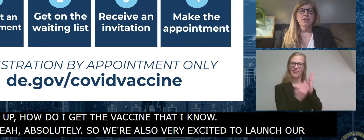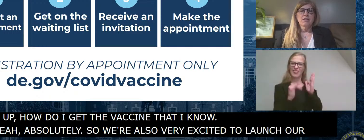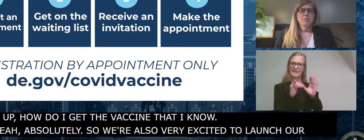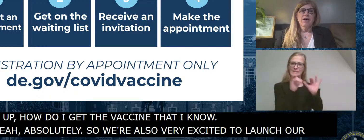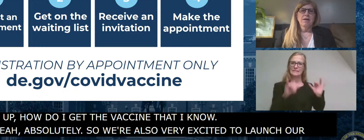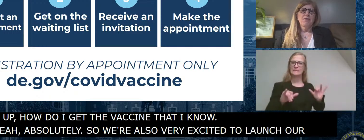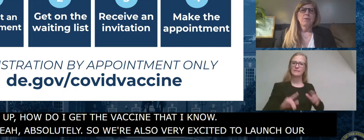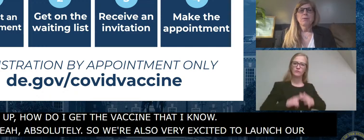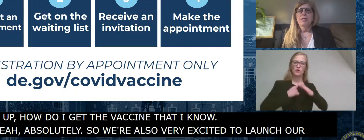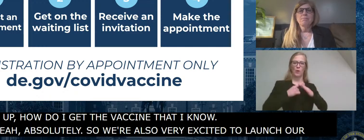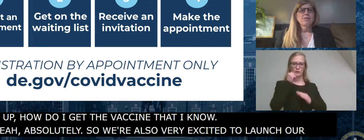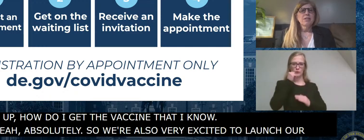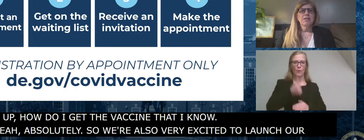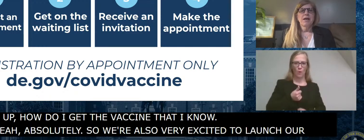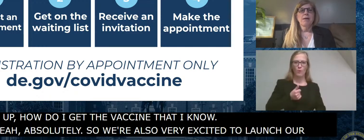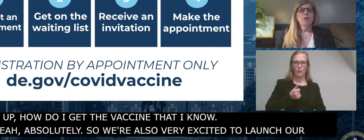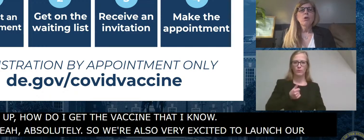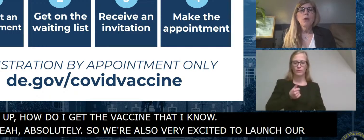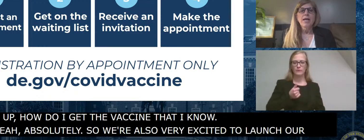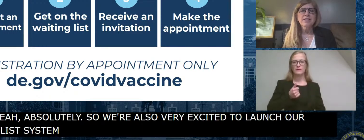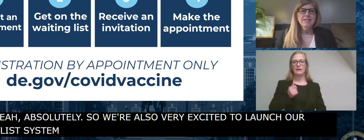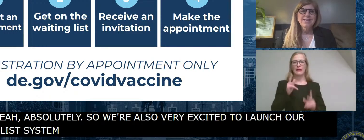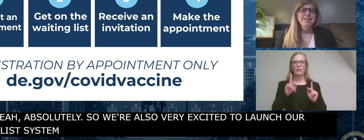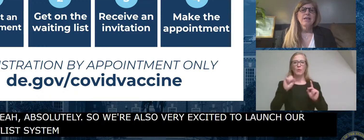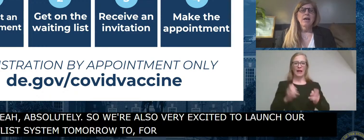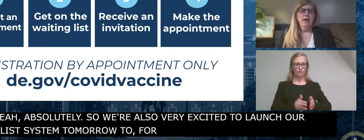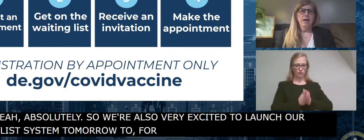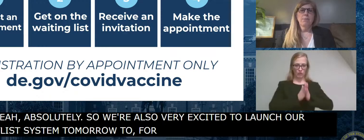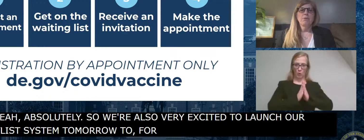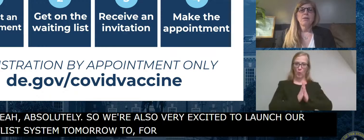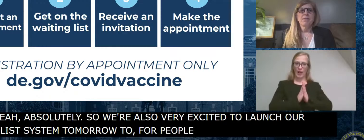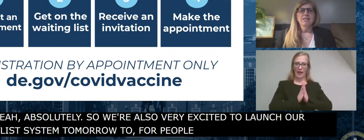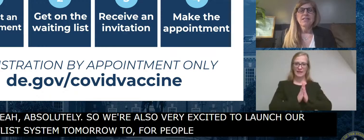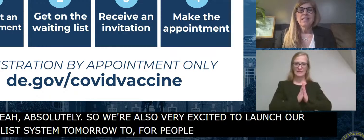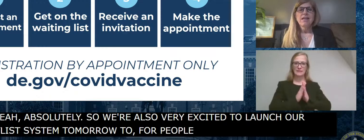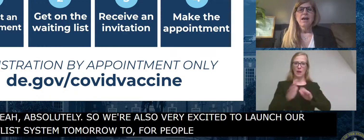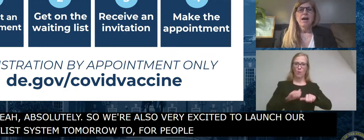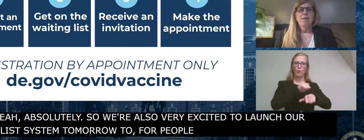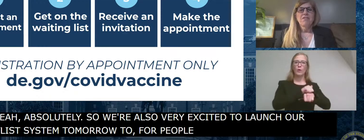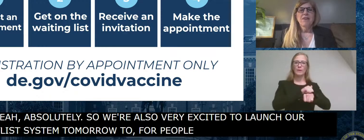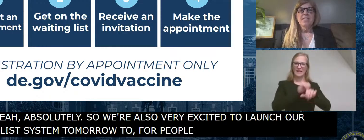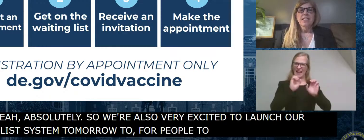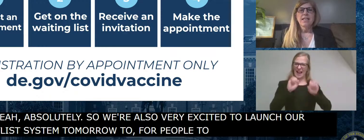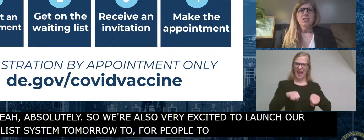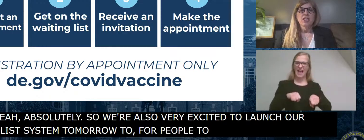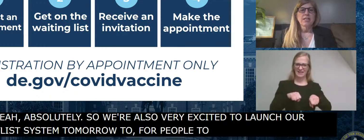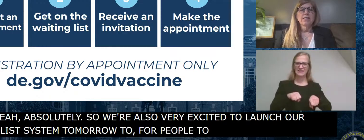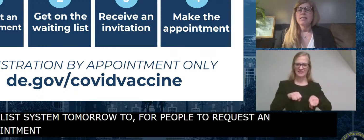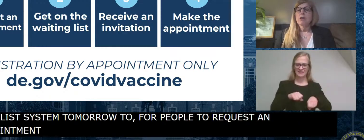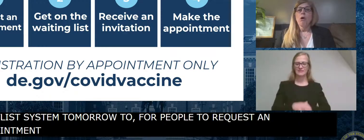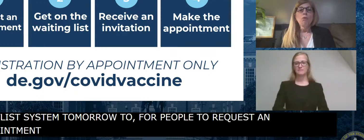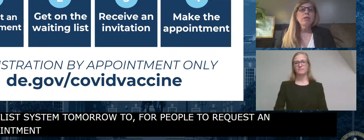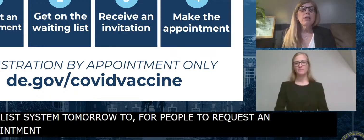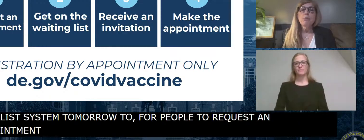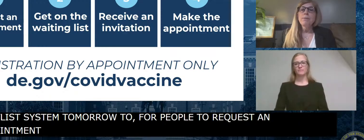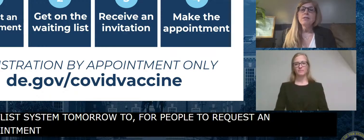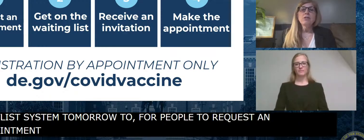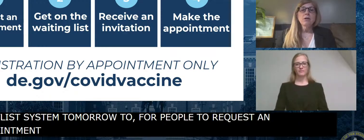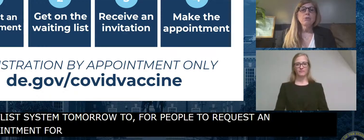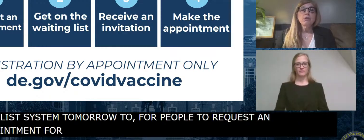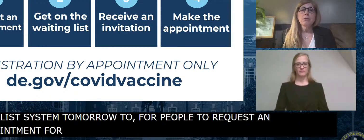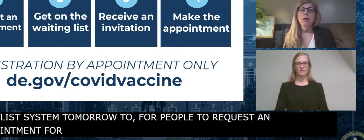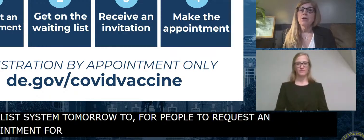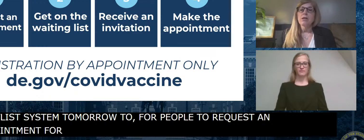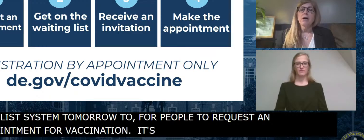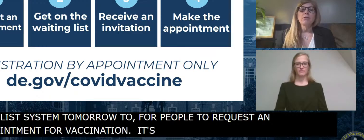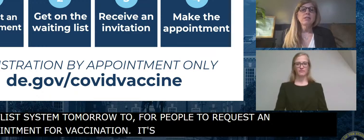tomorrow for people to request an appointment for vaccination. Now, it's only open to